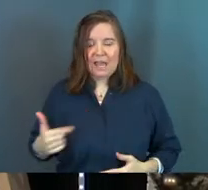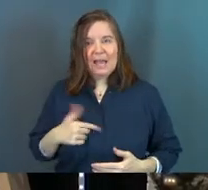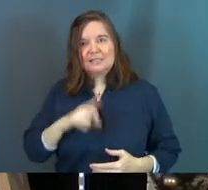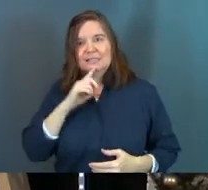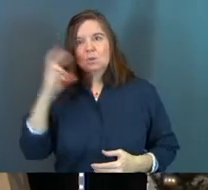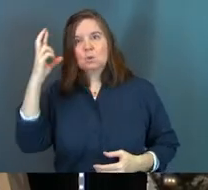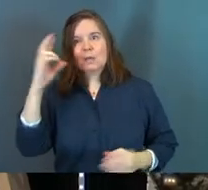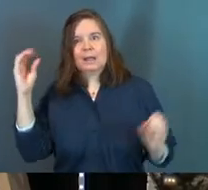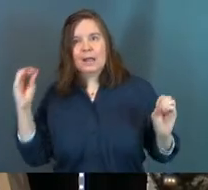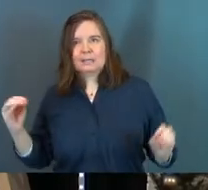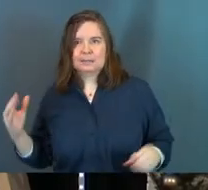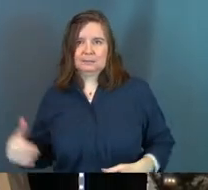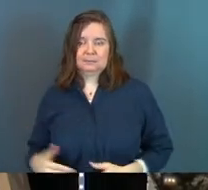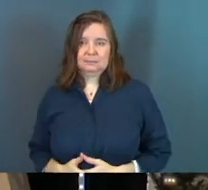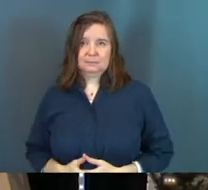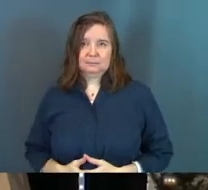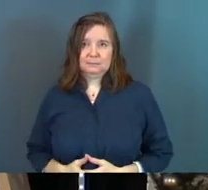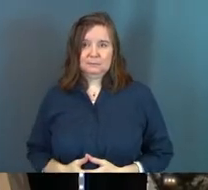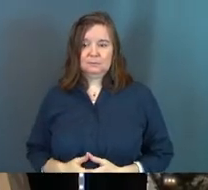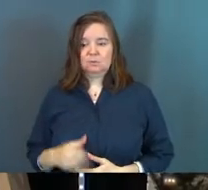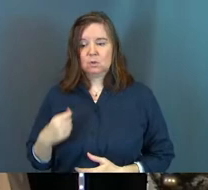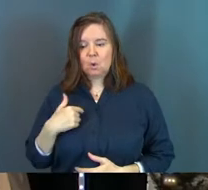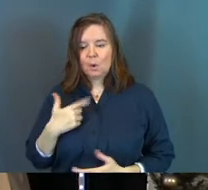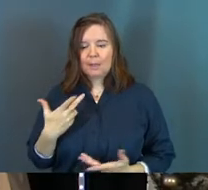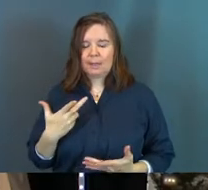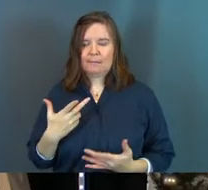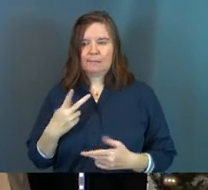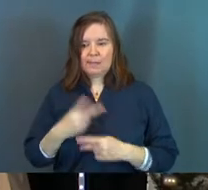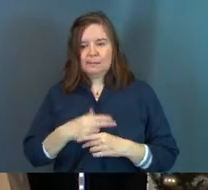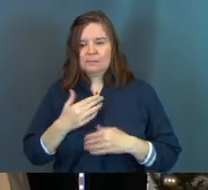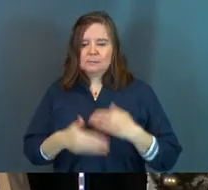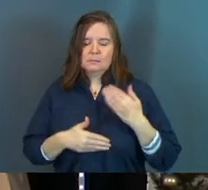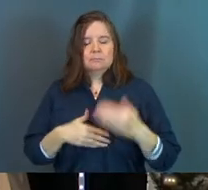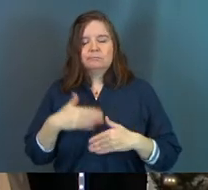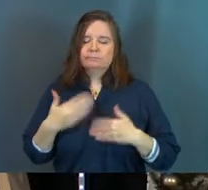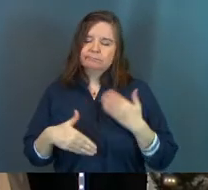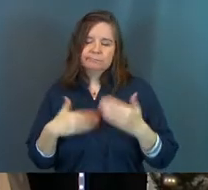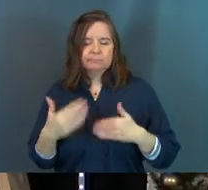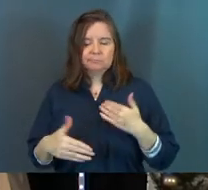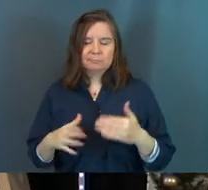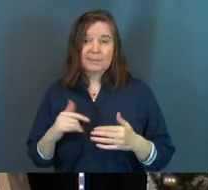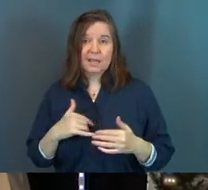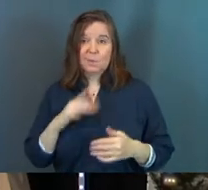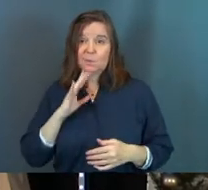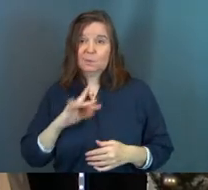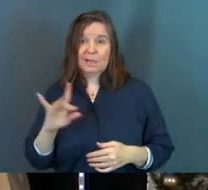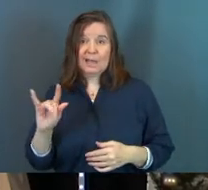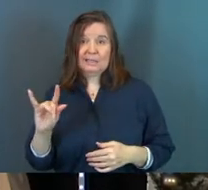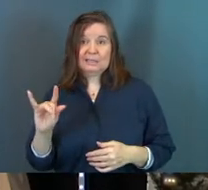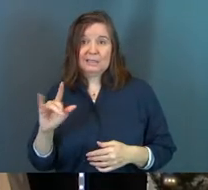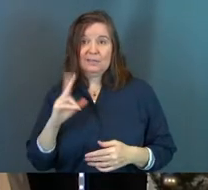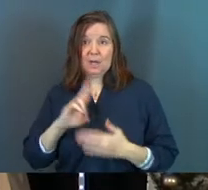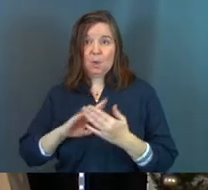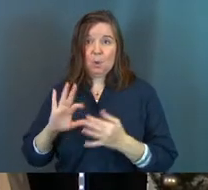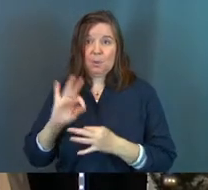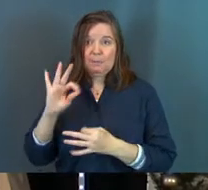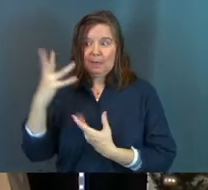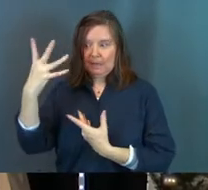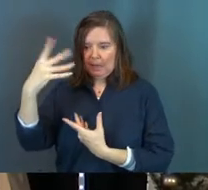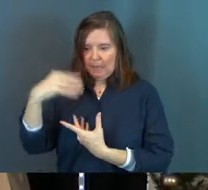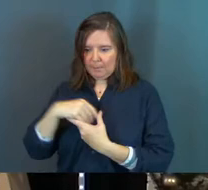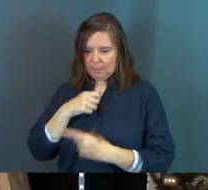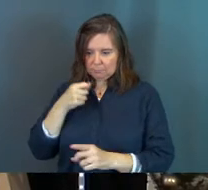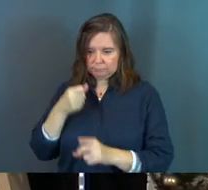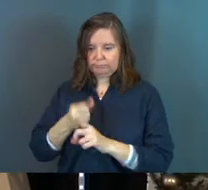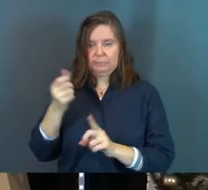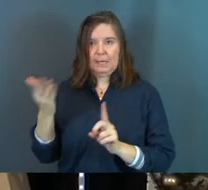didn't realize it, though. And so I just kind of kept going, and it was 18 years old that the Holy Spirit came in